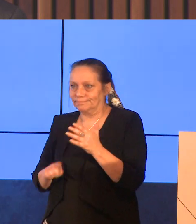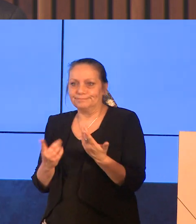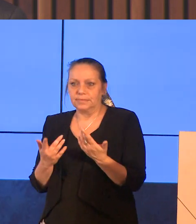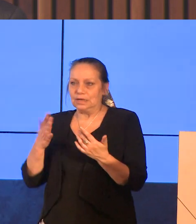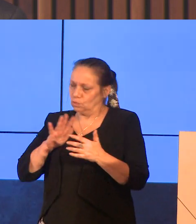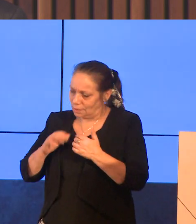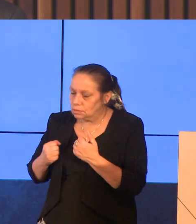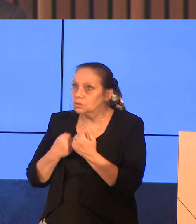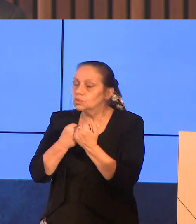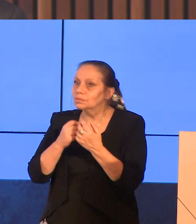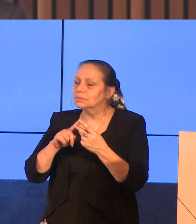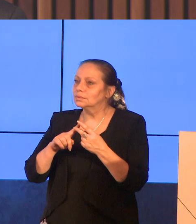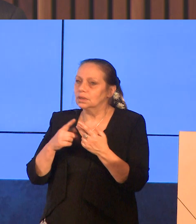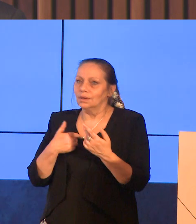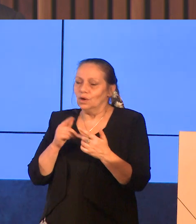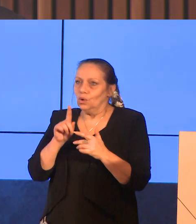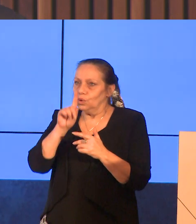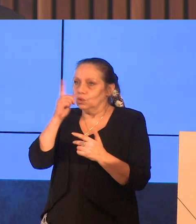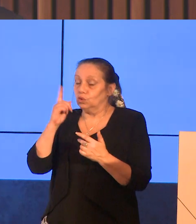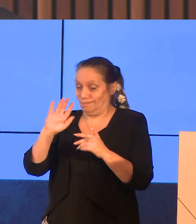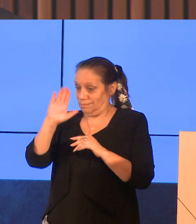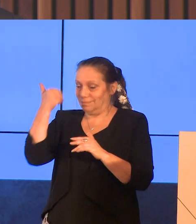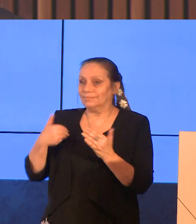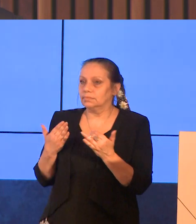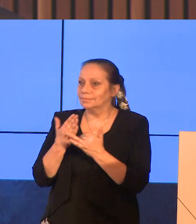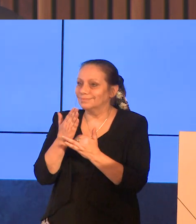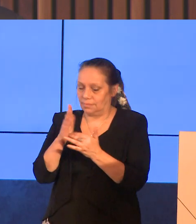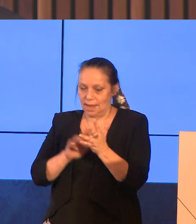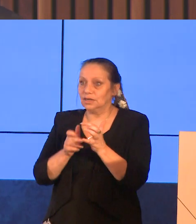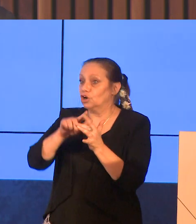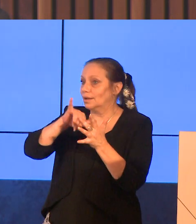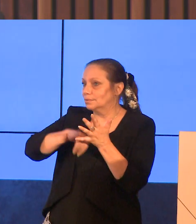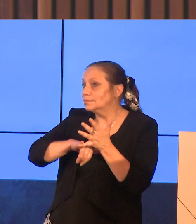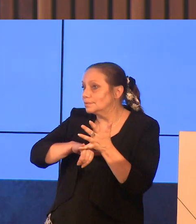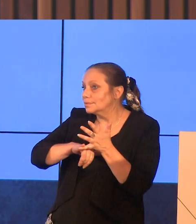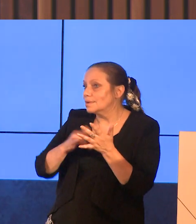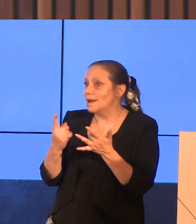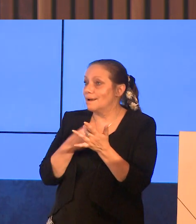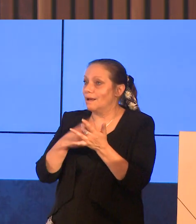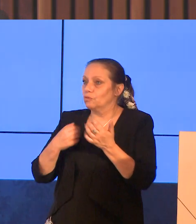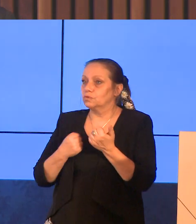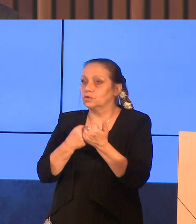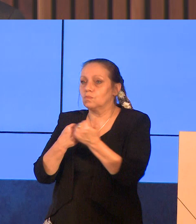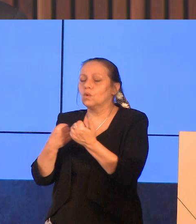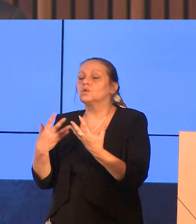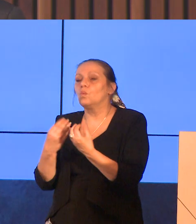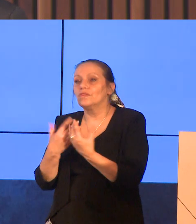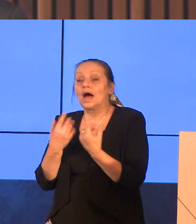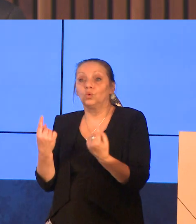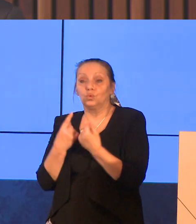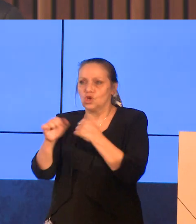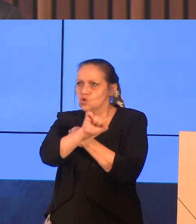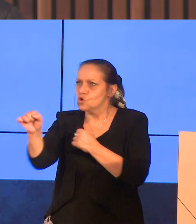need support, who could not get access to the NDIS and other essential supports without